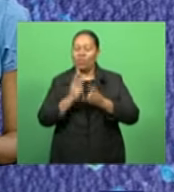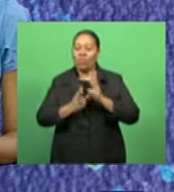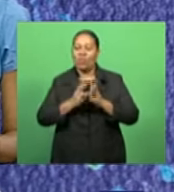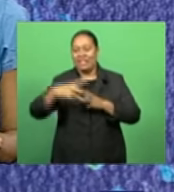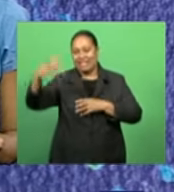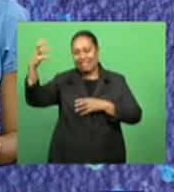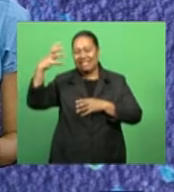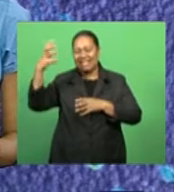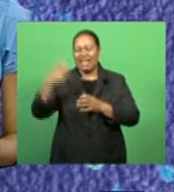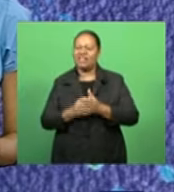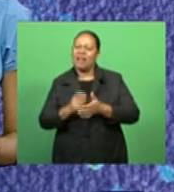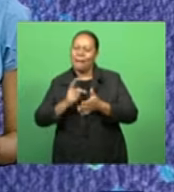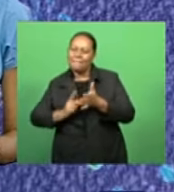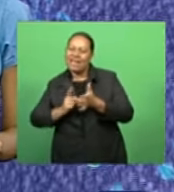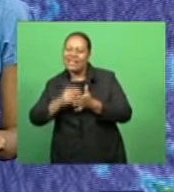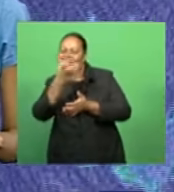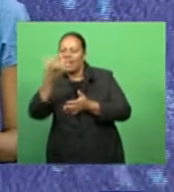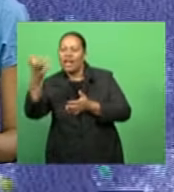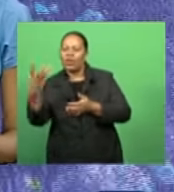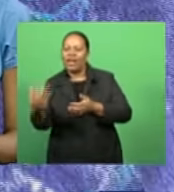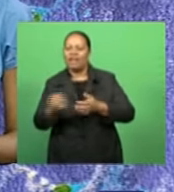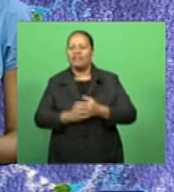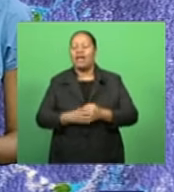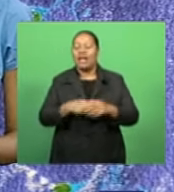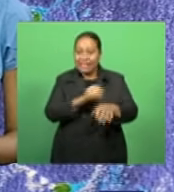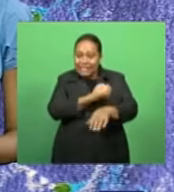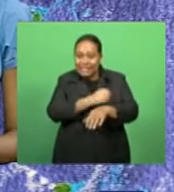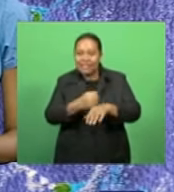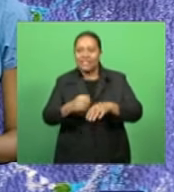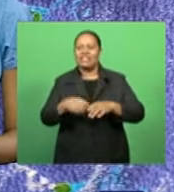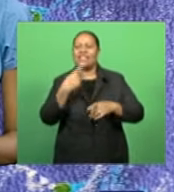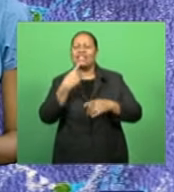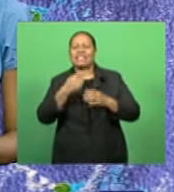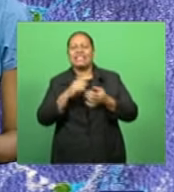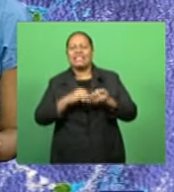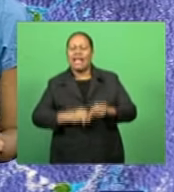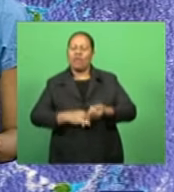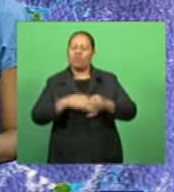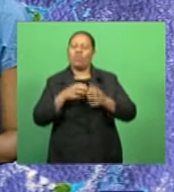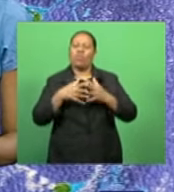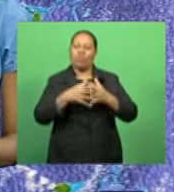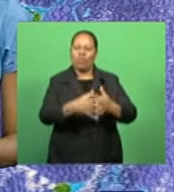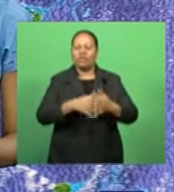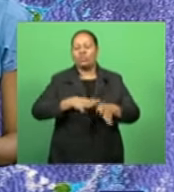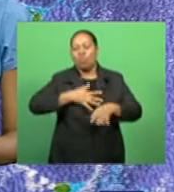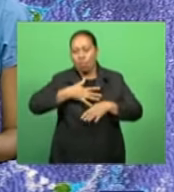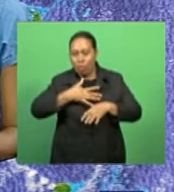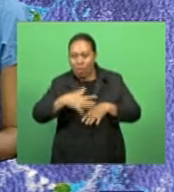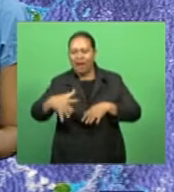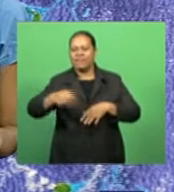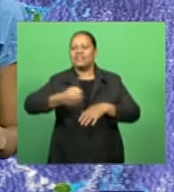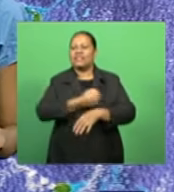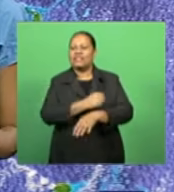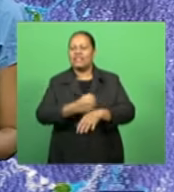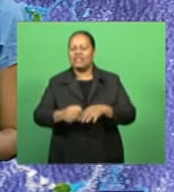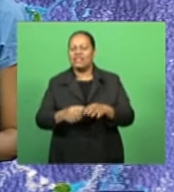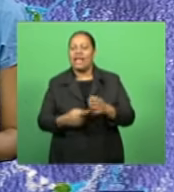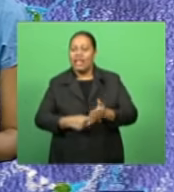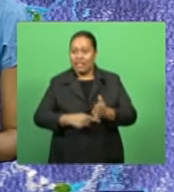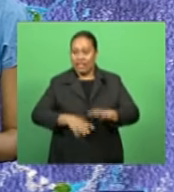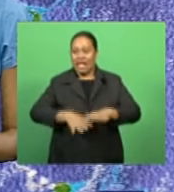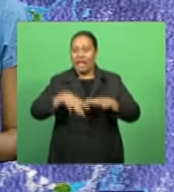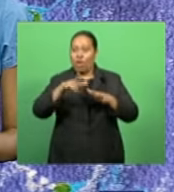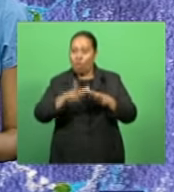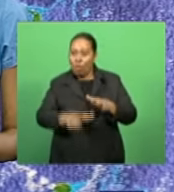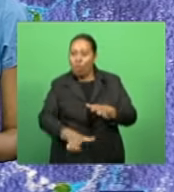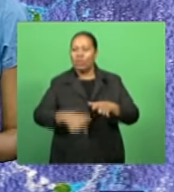sunny to partly cloudy. At sea, moderate to fresh southeast winds, moderate to rough seas. Turning to the tides, low